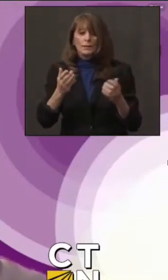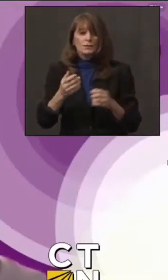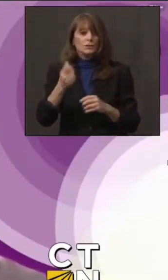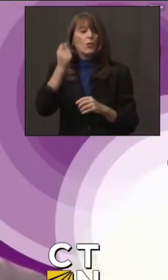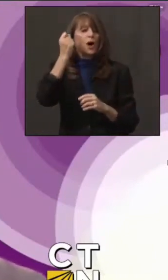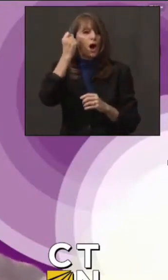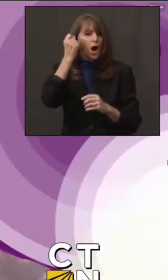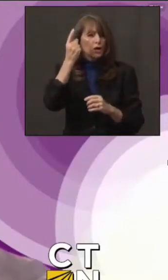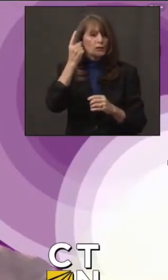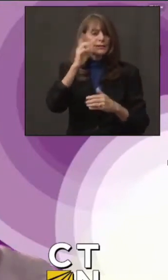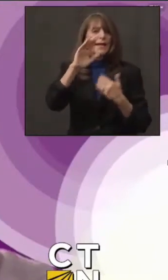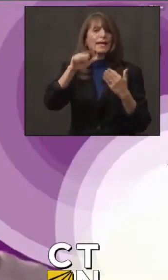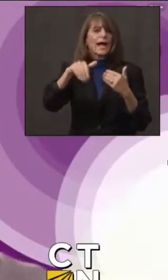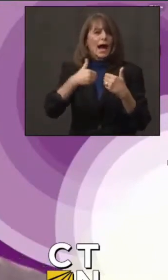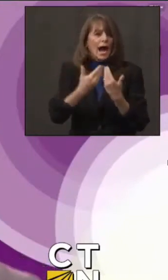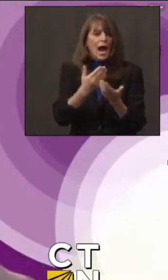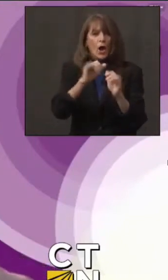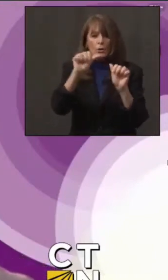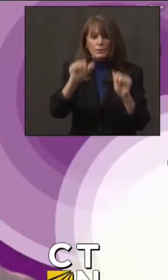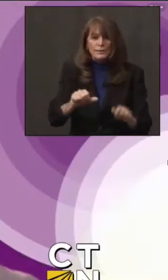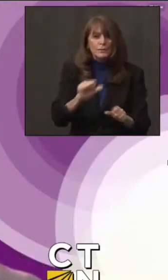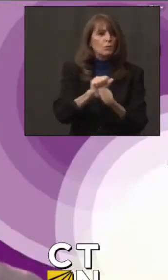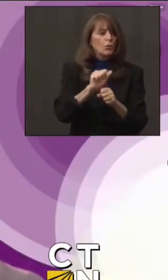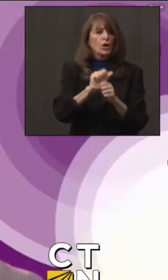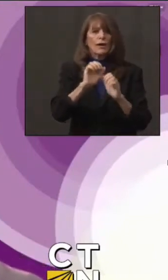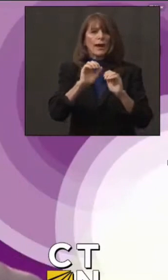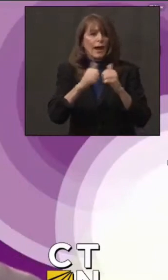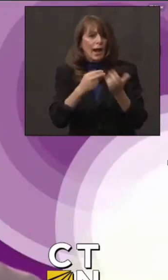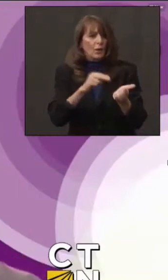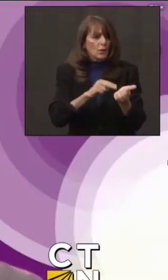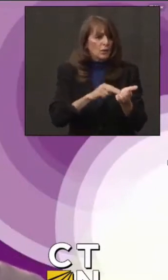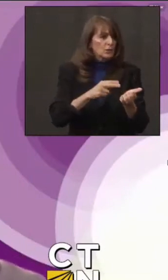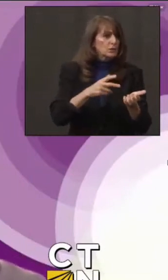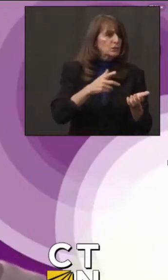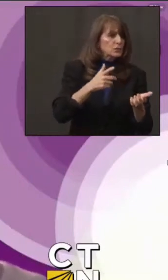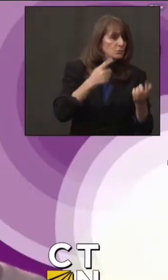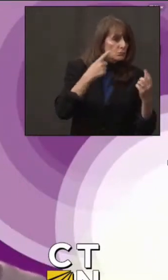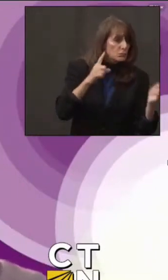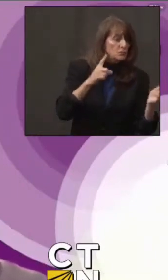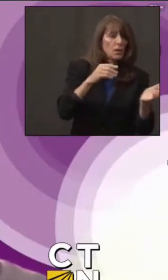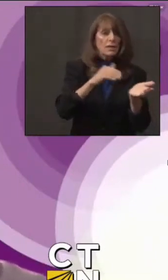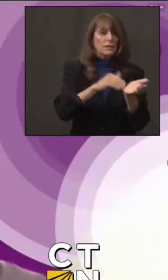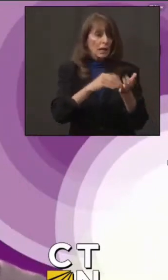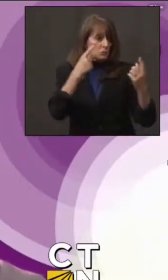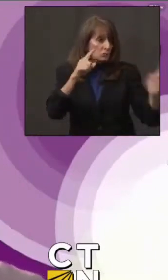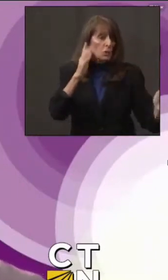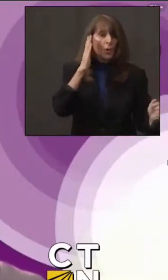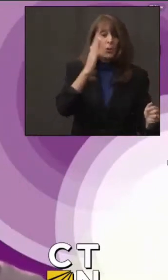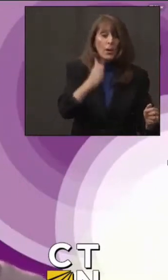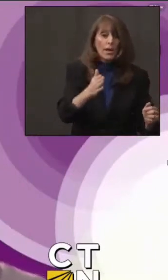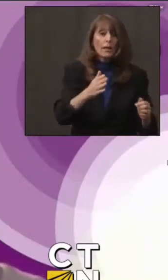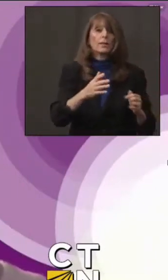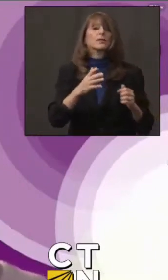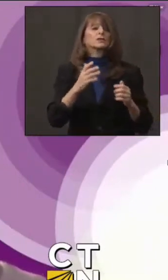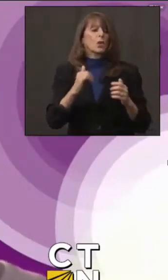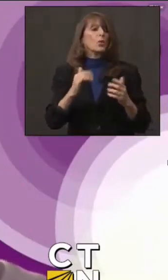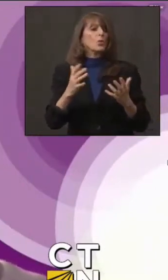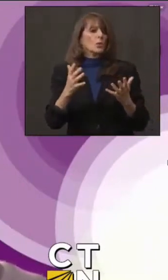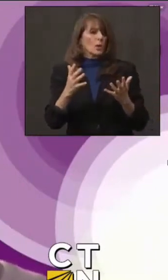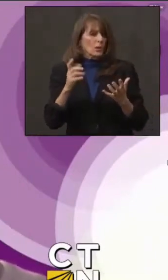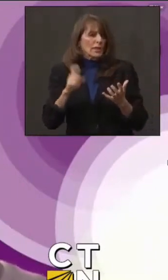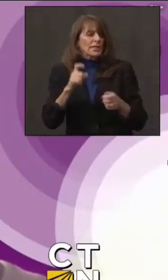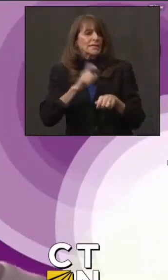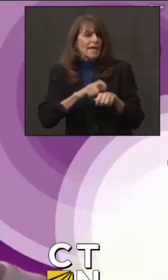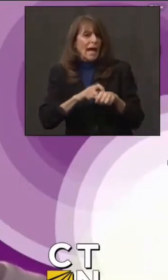systems and all the those participating in phase 1A, sort of where they stand. And it gives us just a little time to